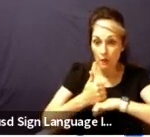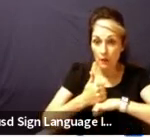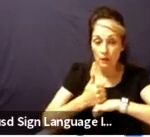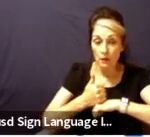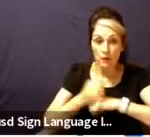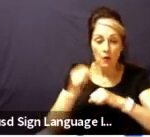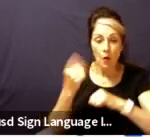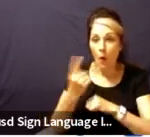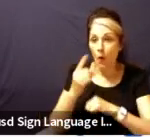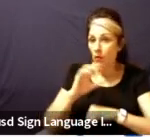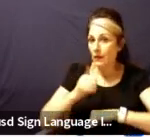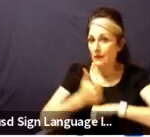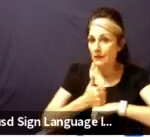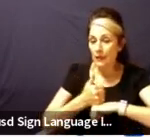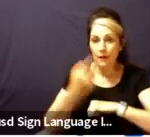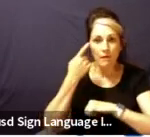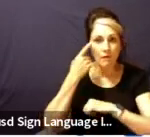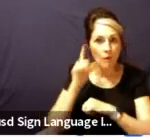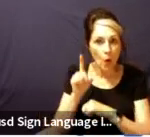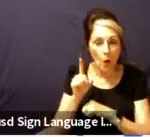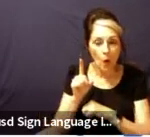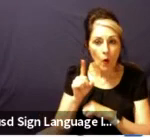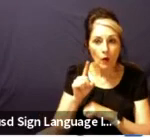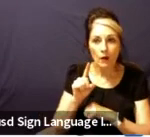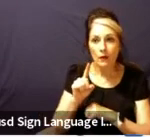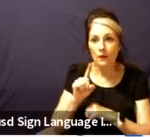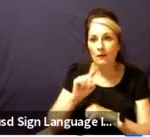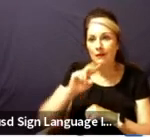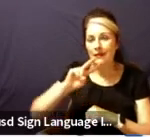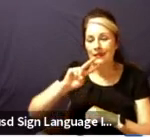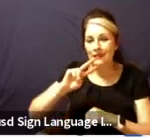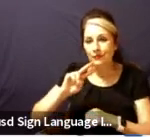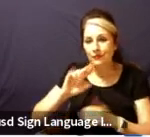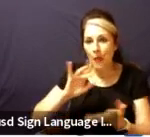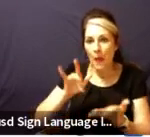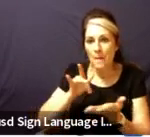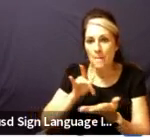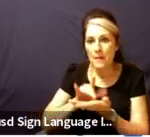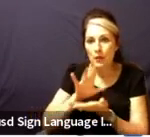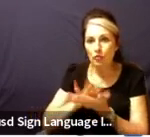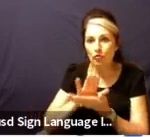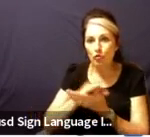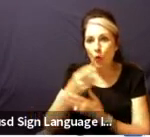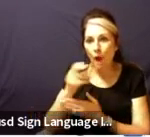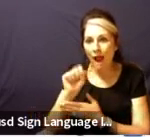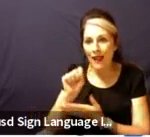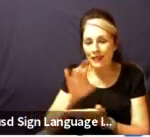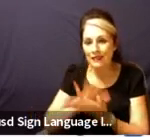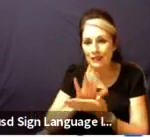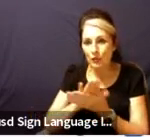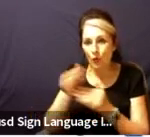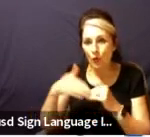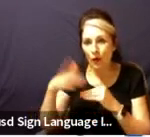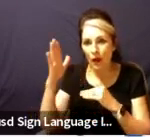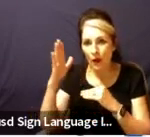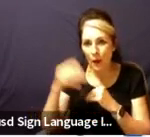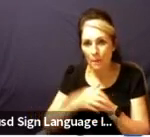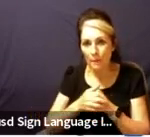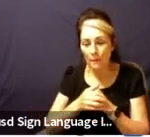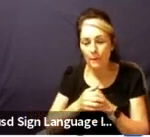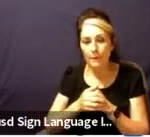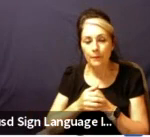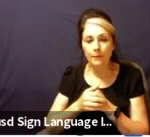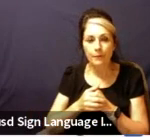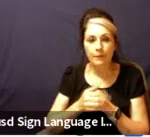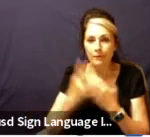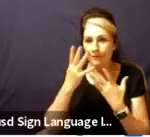can be only set up really for secondary students. So any student who's in middle school on up.